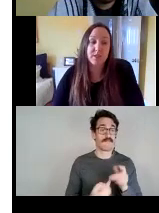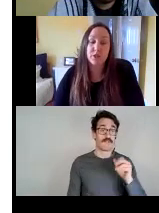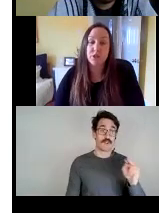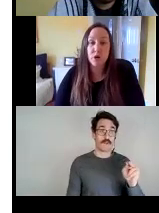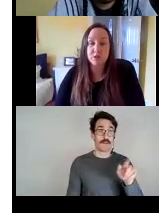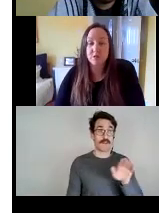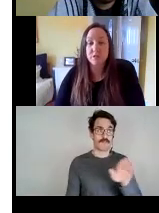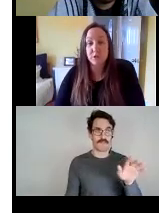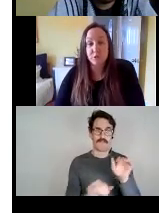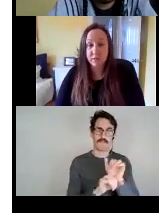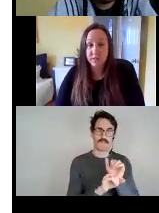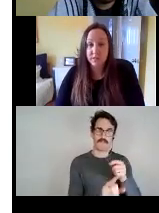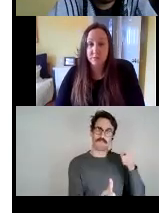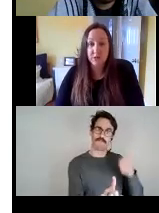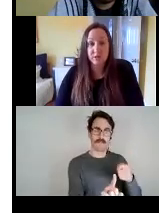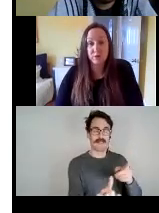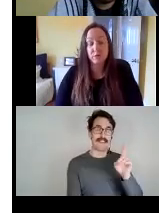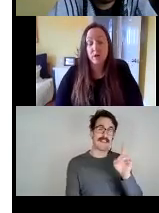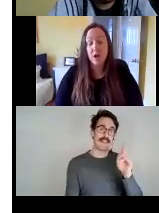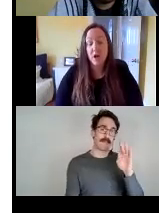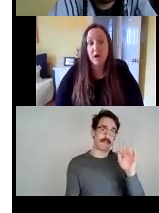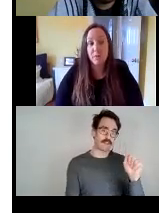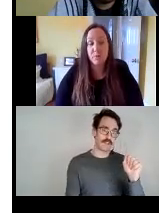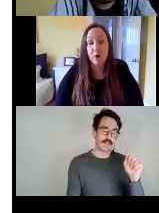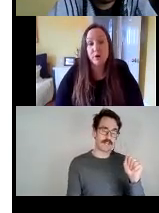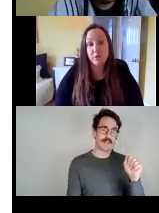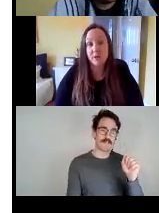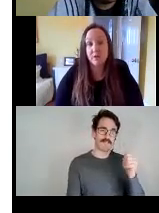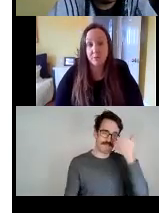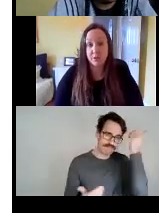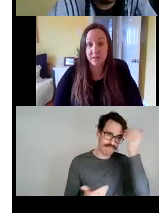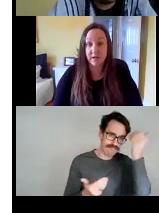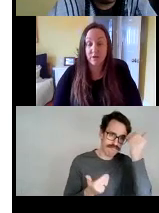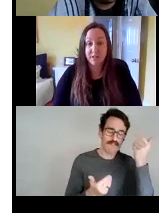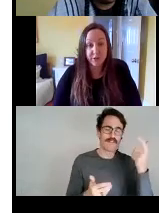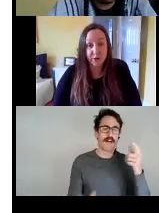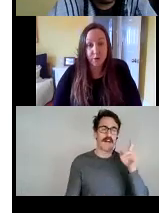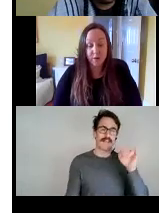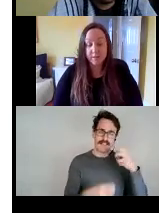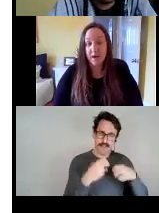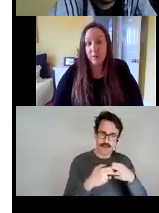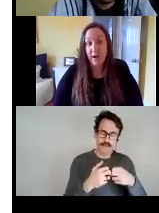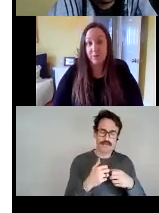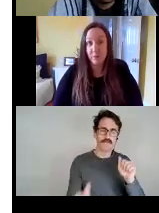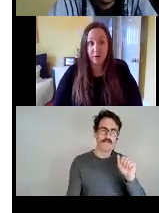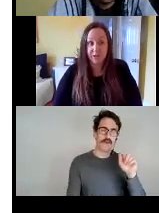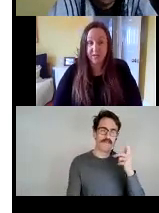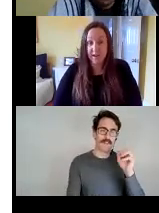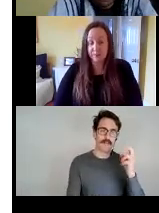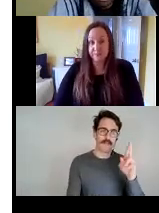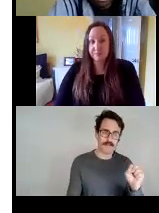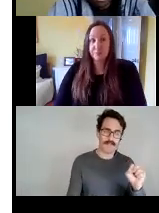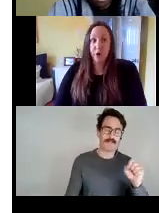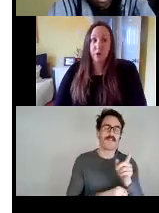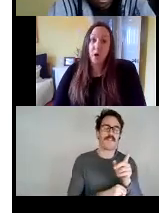and we did 2 talks on dementia-related subjects through partnering with the Alzheimer's Society of Ontario. We have a webinar